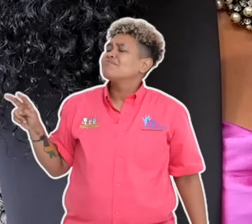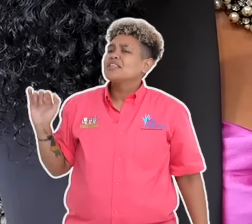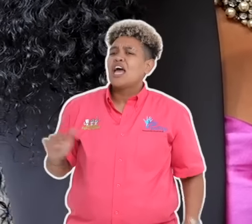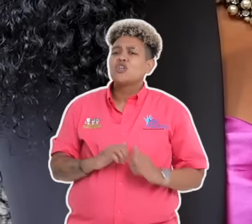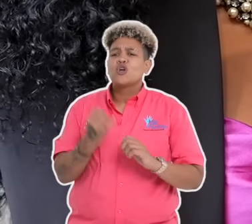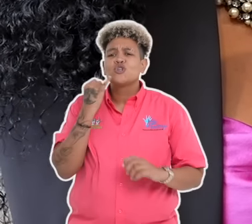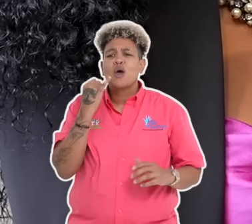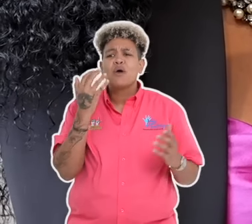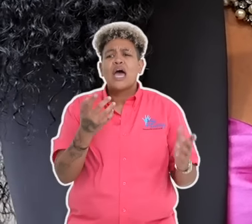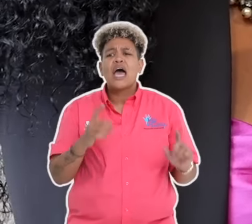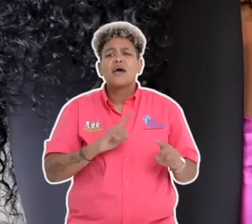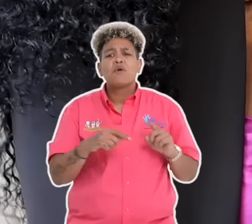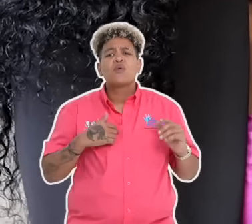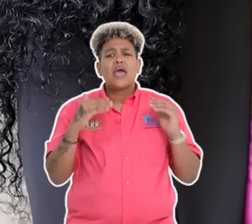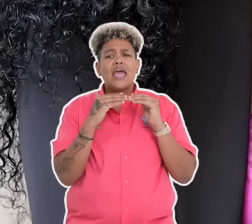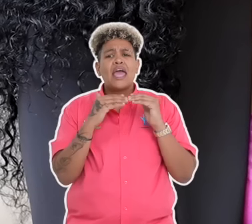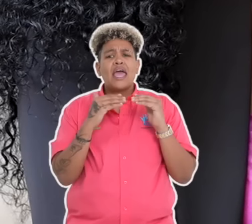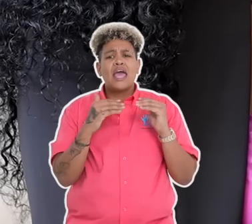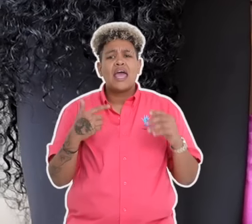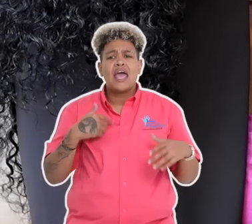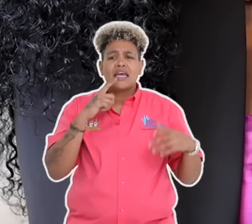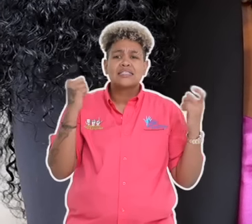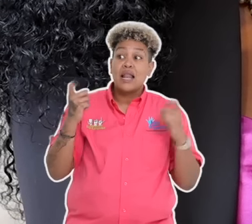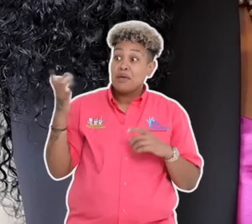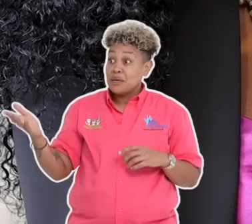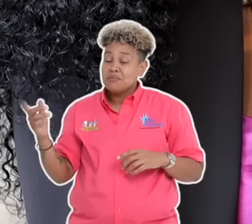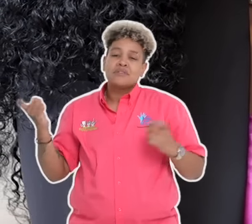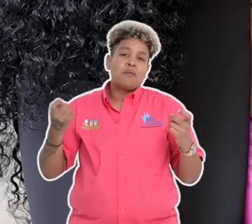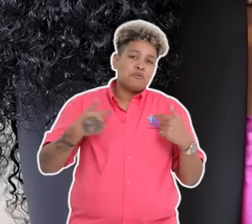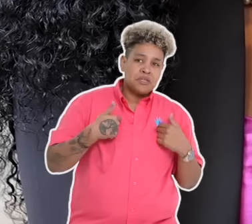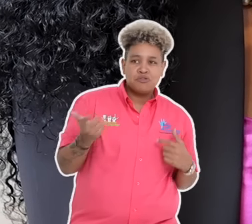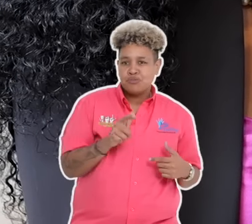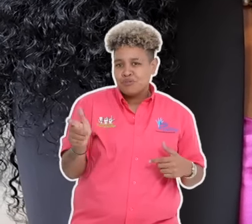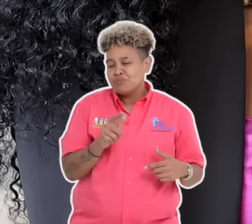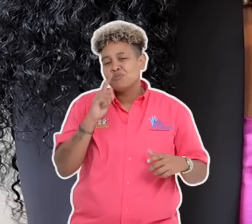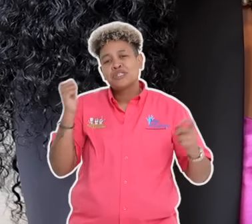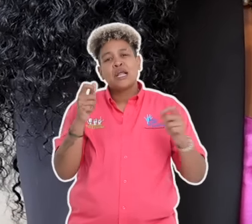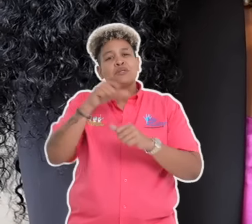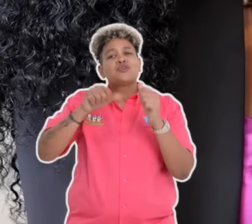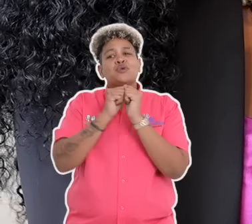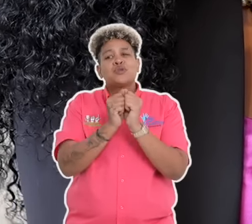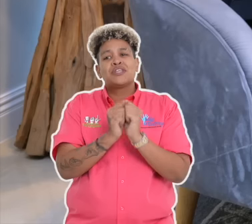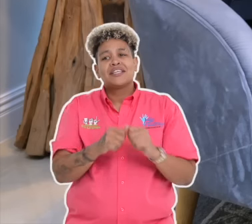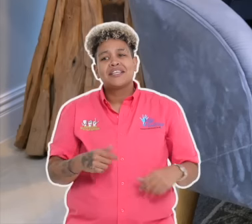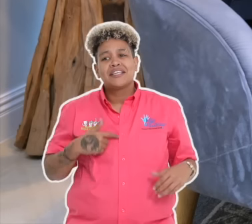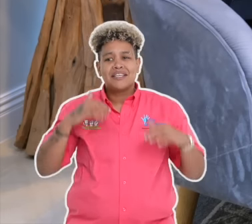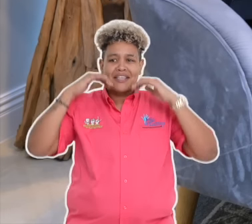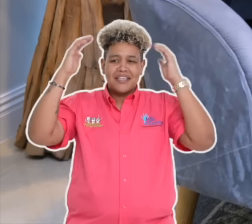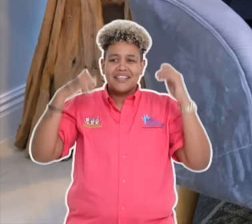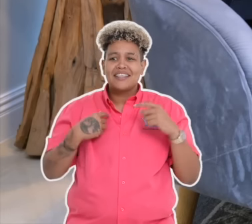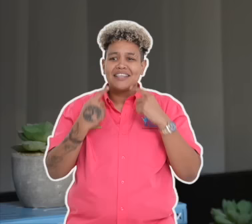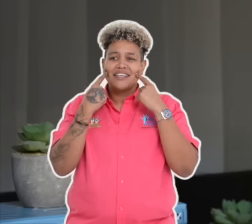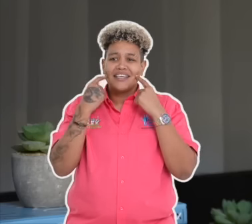And that is how it's supposed to be. But we are equally yoked. So yes. I'm able to celebrate him. He celebrates me and we celebrate each other together. By the way, I'm